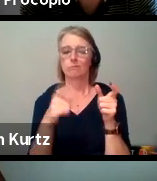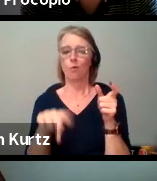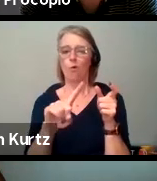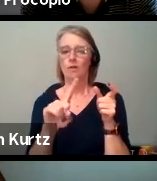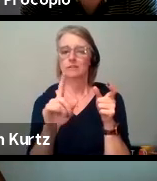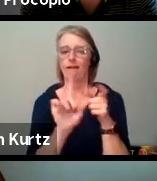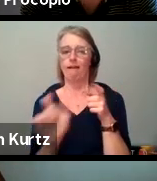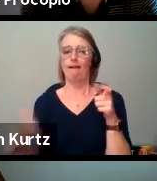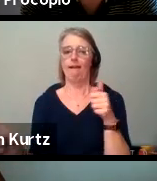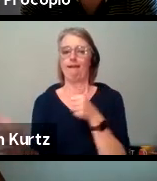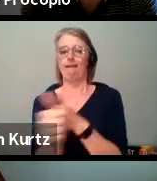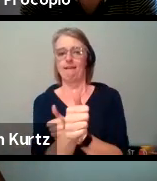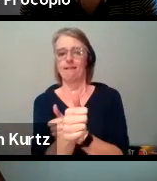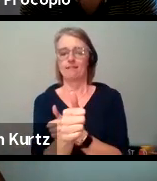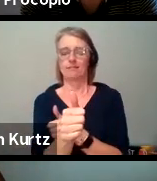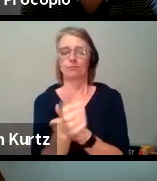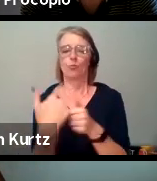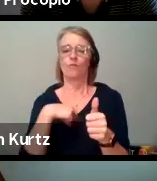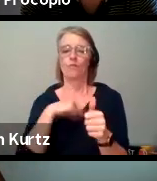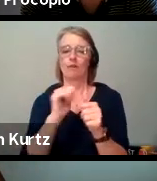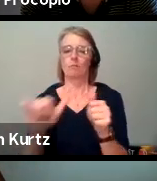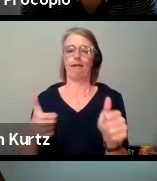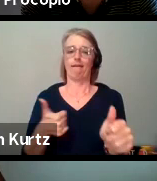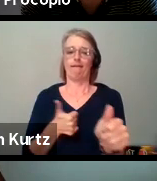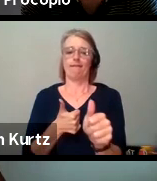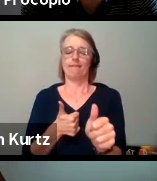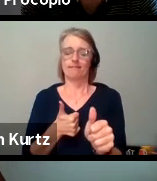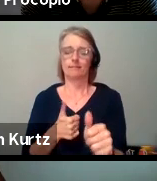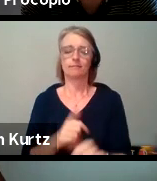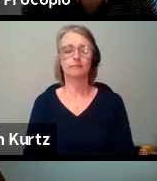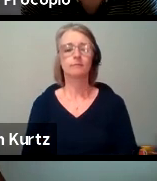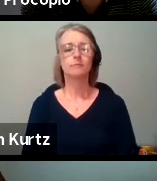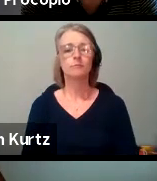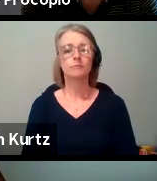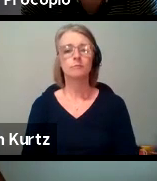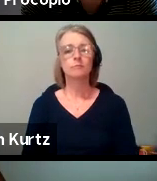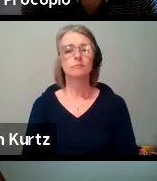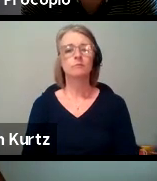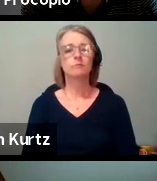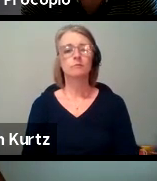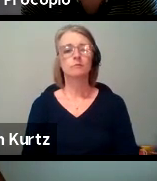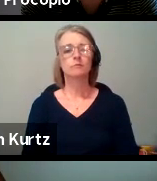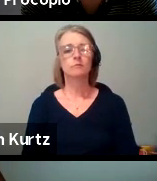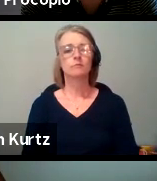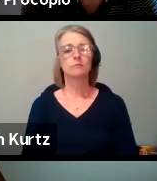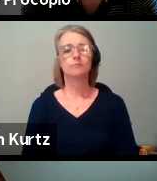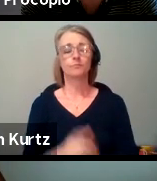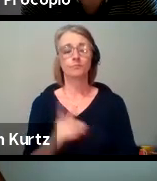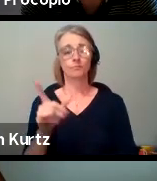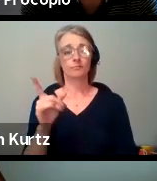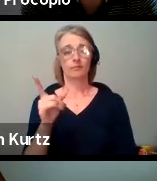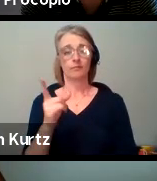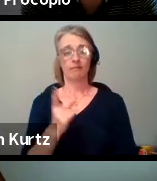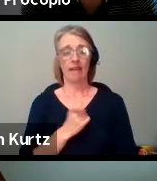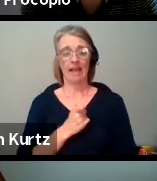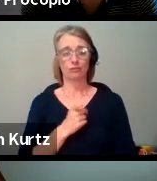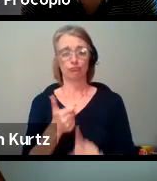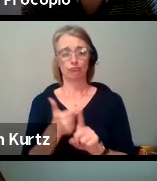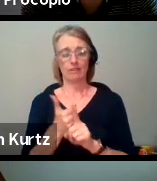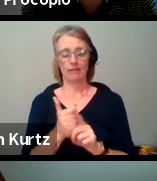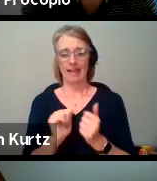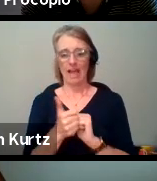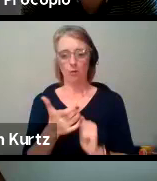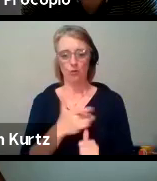arm yourself with that information, and then ask yourself, how would you feel if this was you?